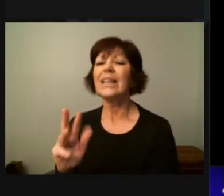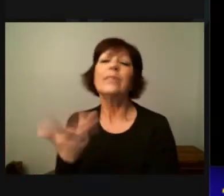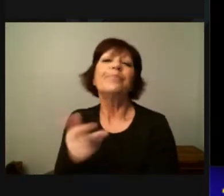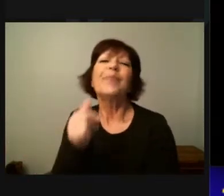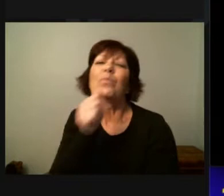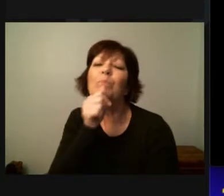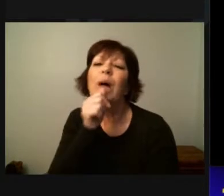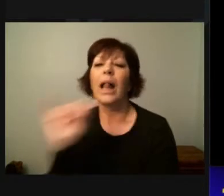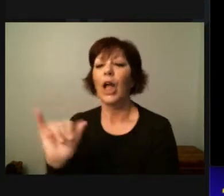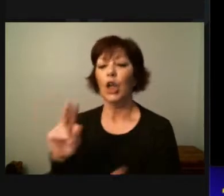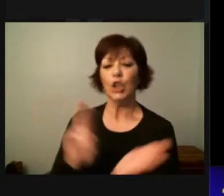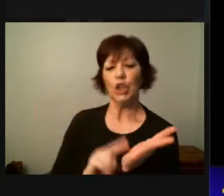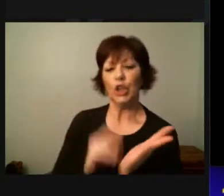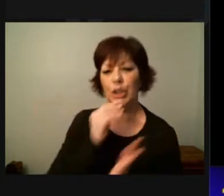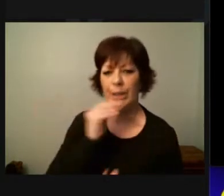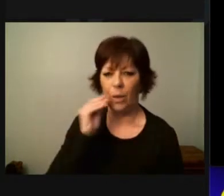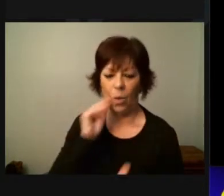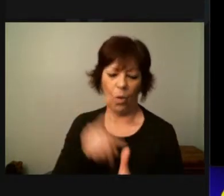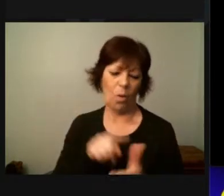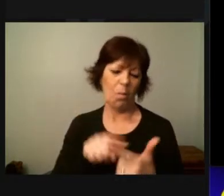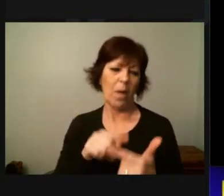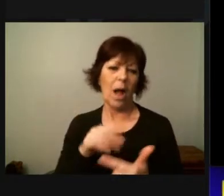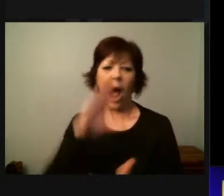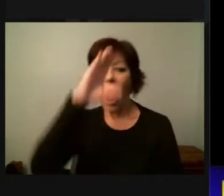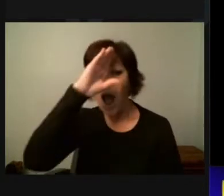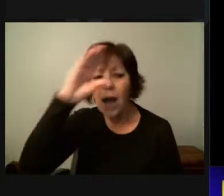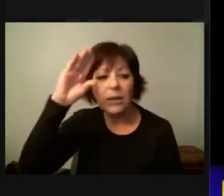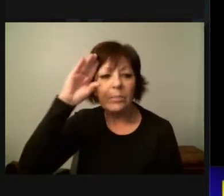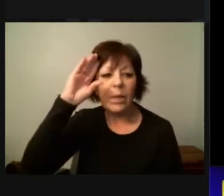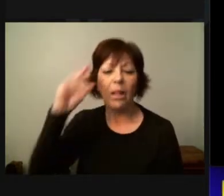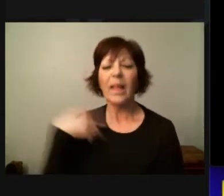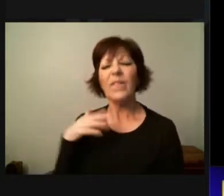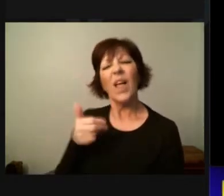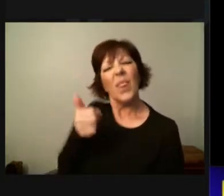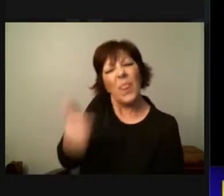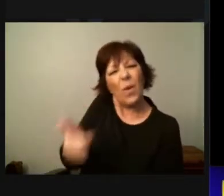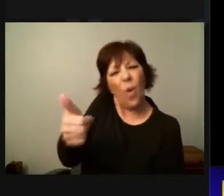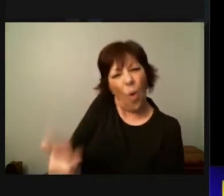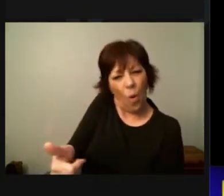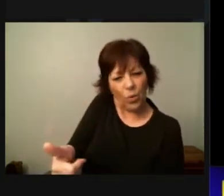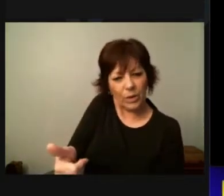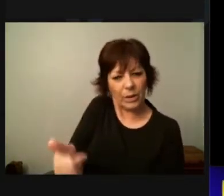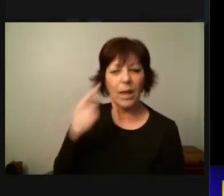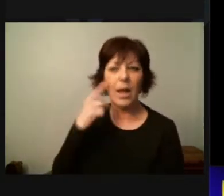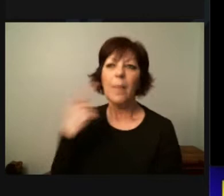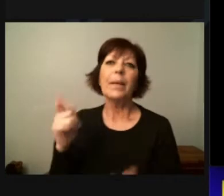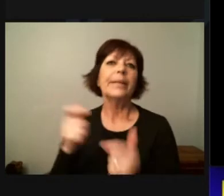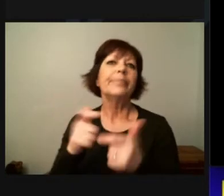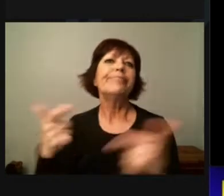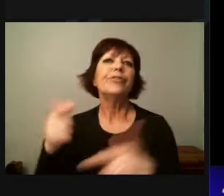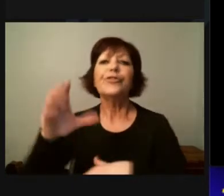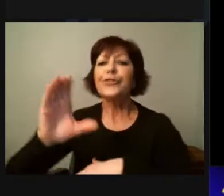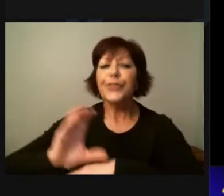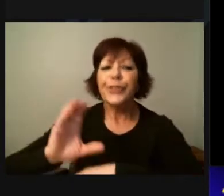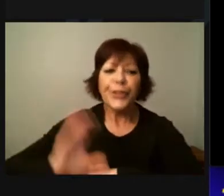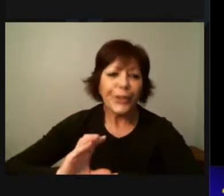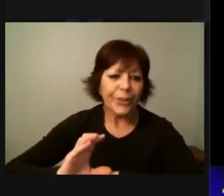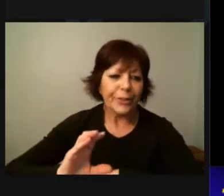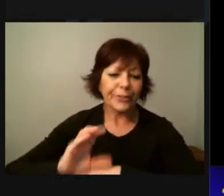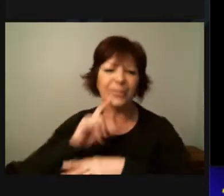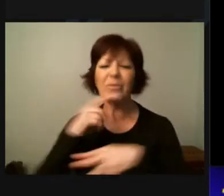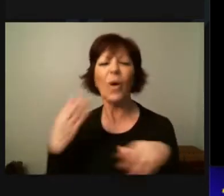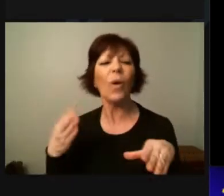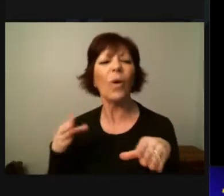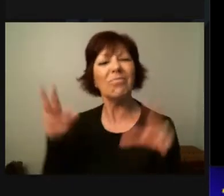and hospitals. They are their own closed pods. Could be large houses of worship. And we've been doing